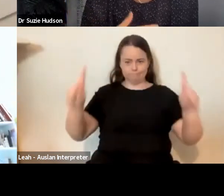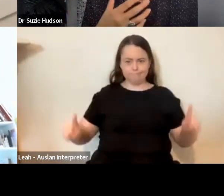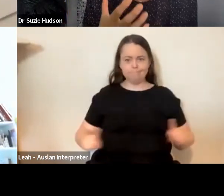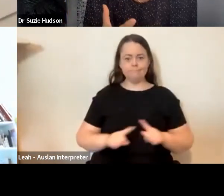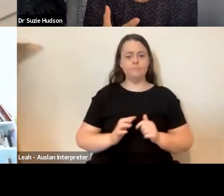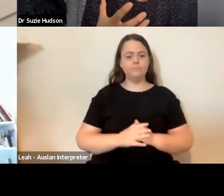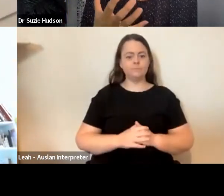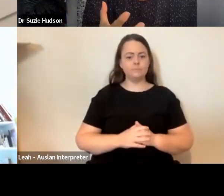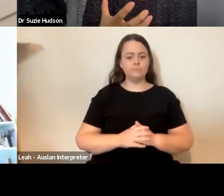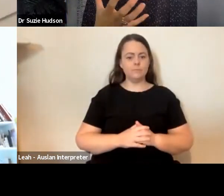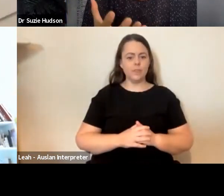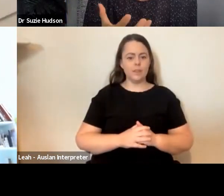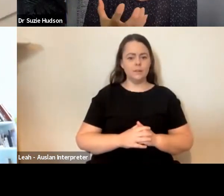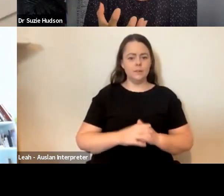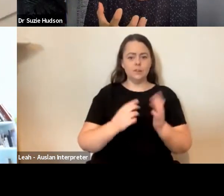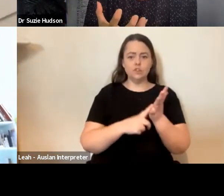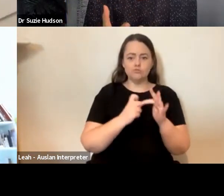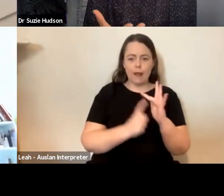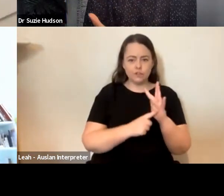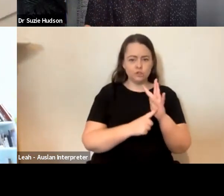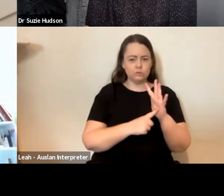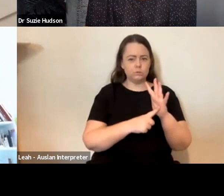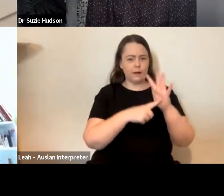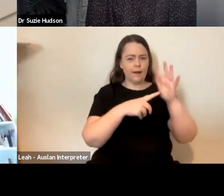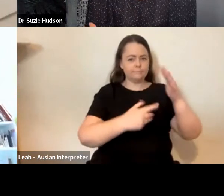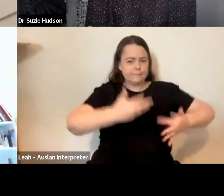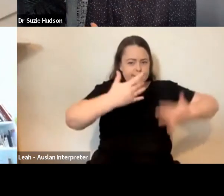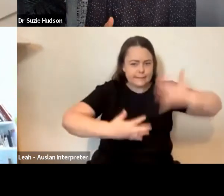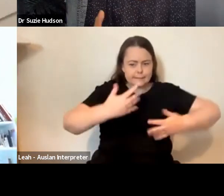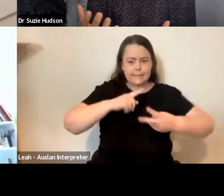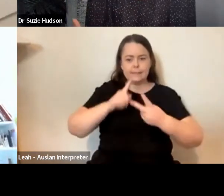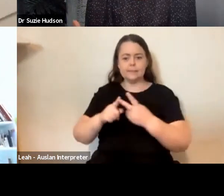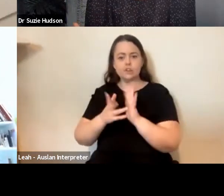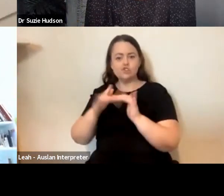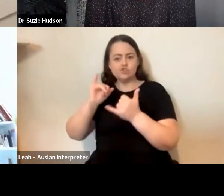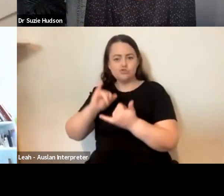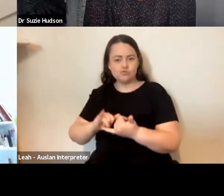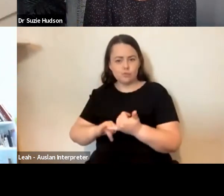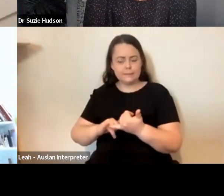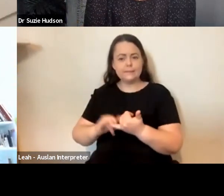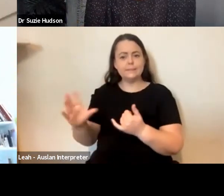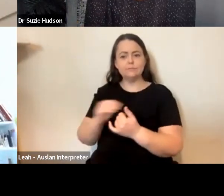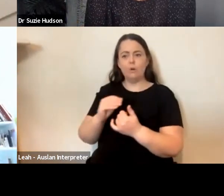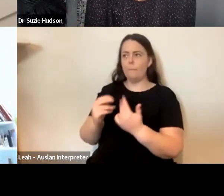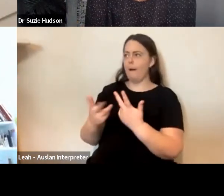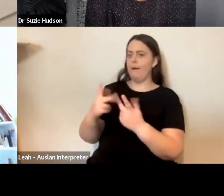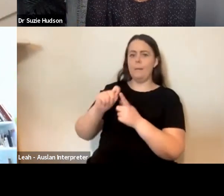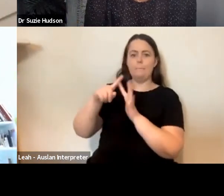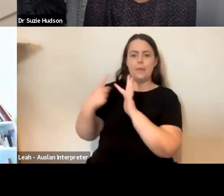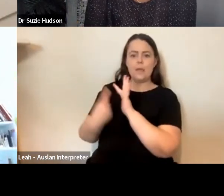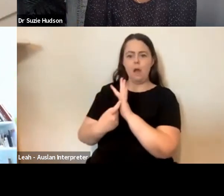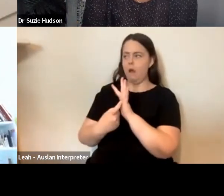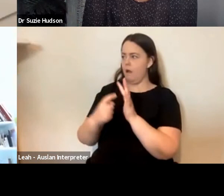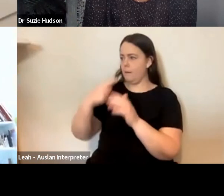Sean's, which is on the front line, hearing what's coming through the door, and most importantly, Chris's from that peer and lived experience point